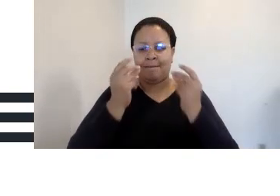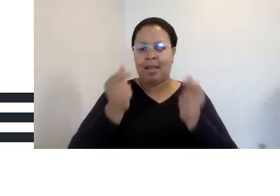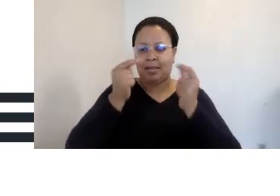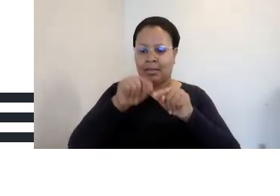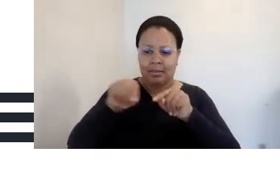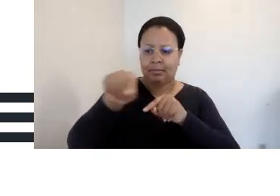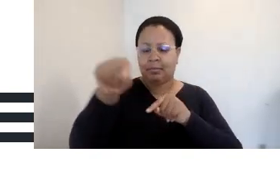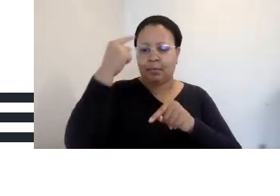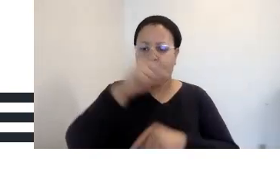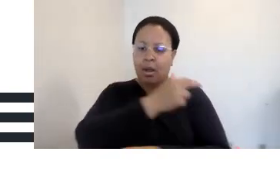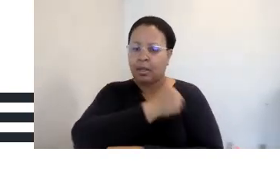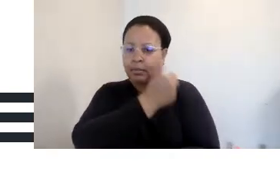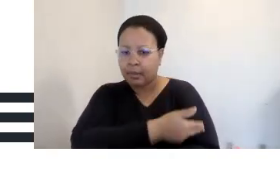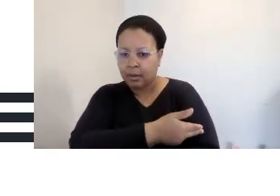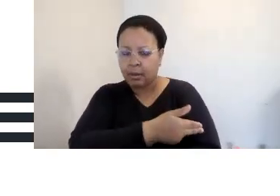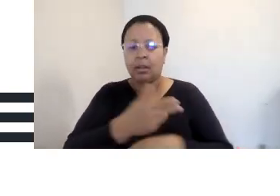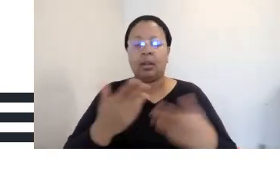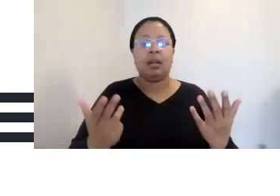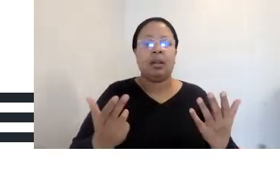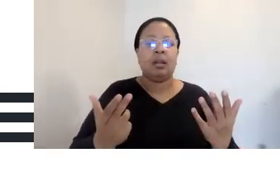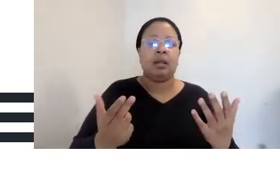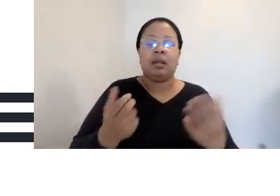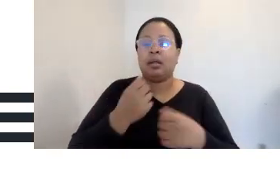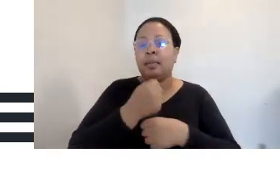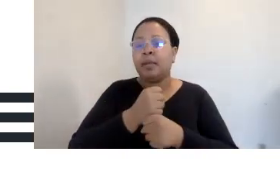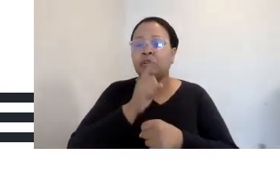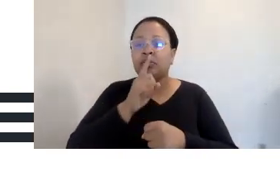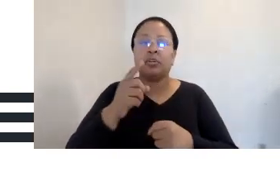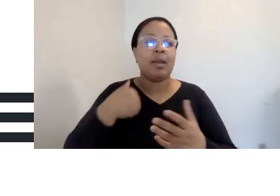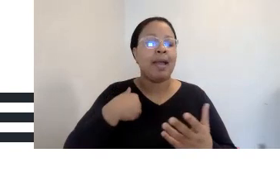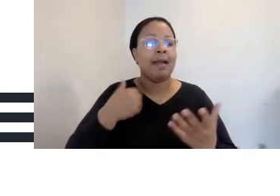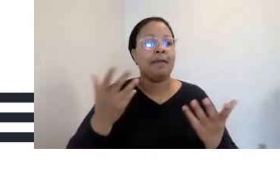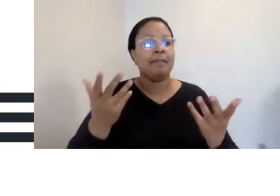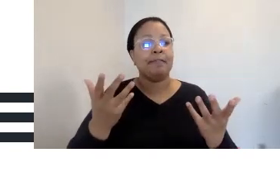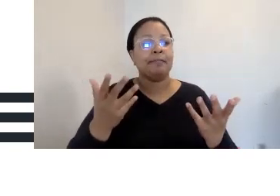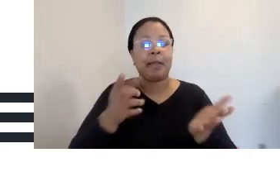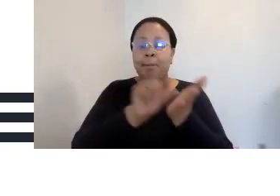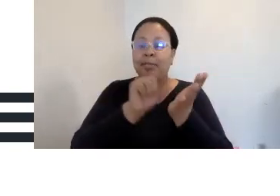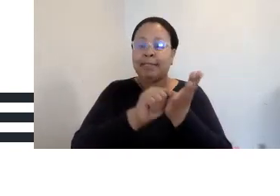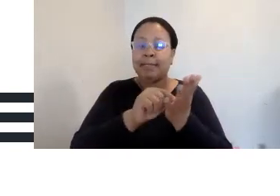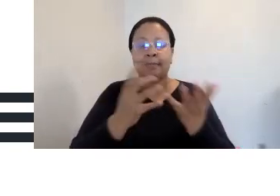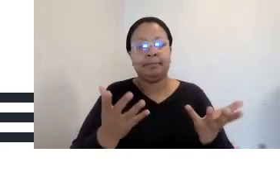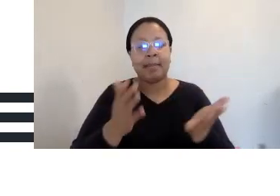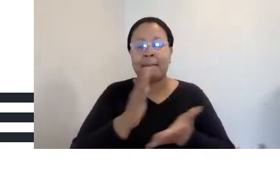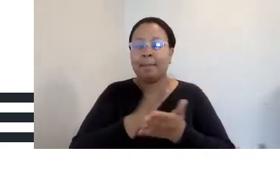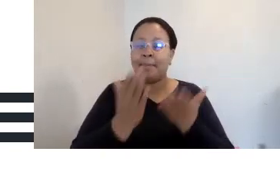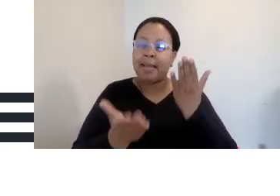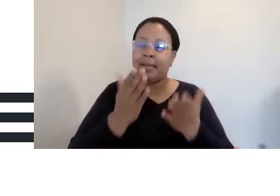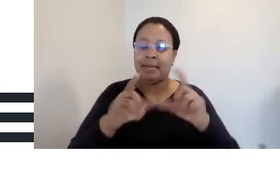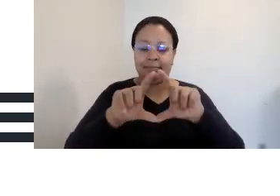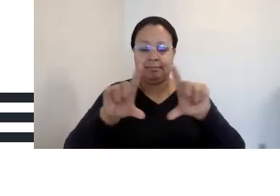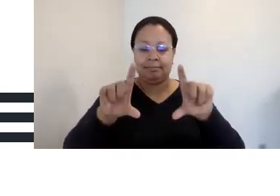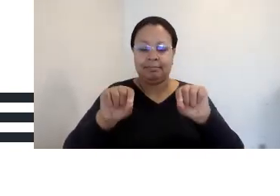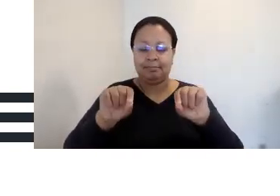And make sure you have like a printed, maybe a wallet size cutout